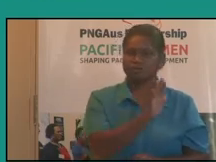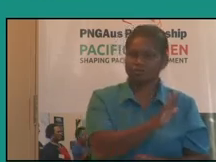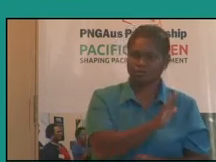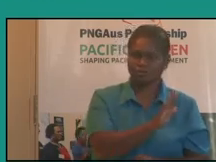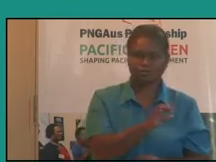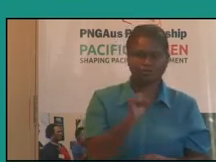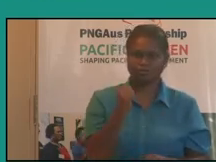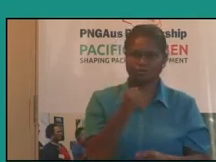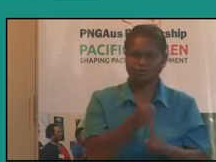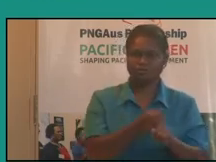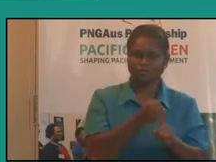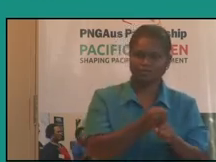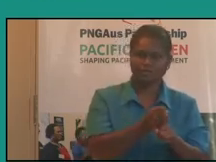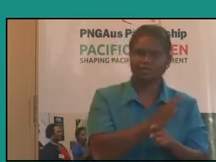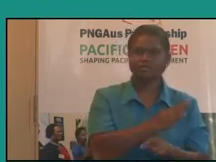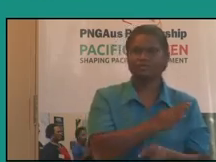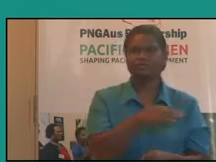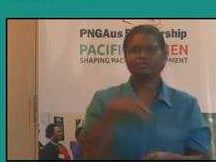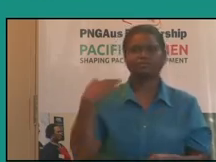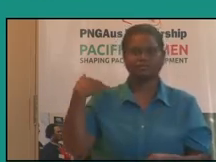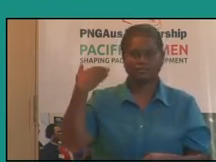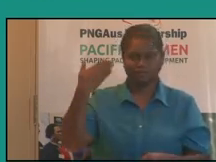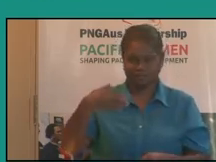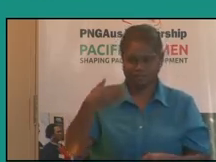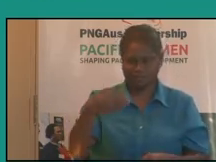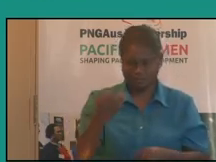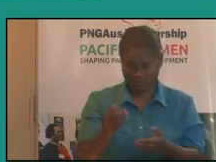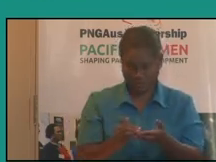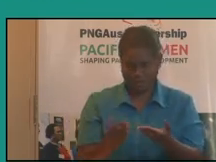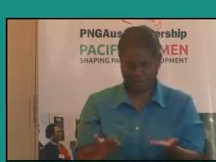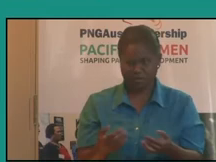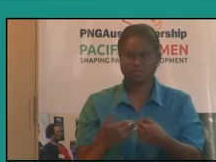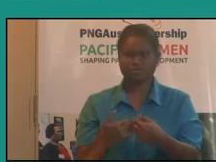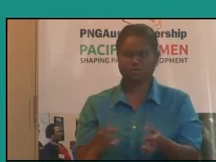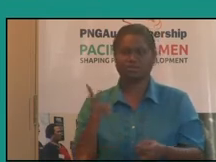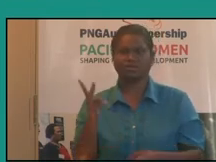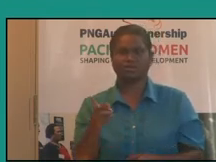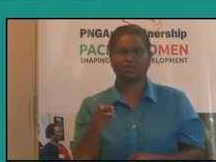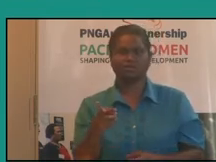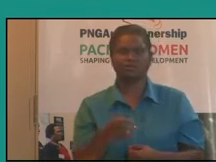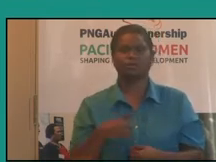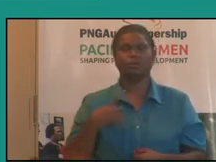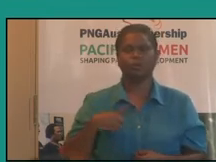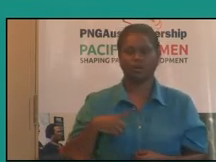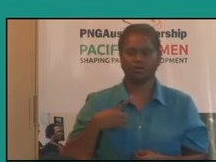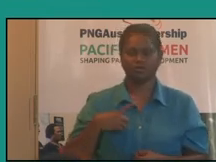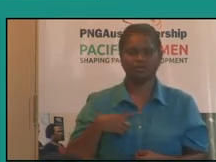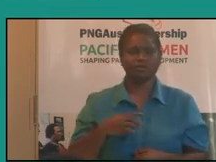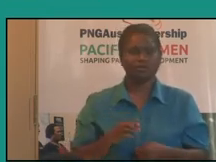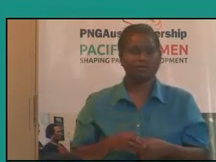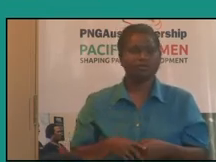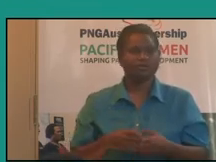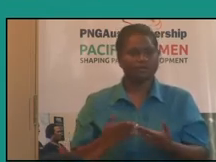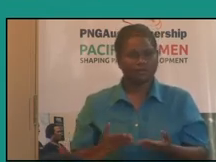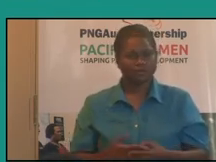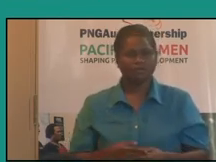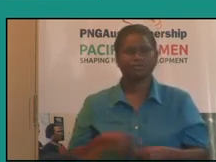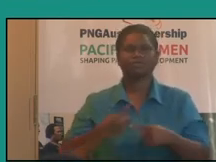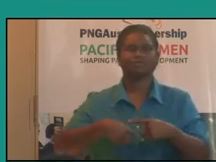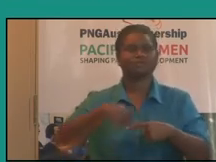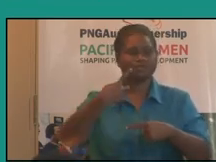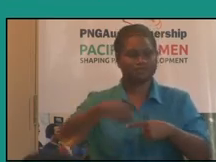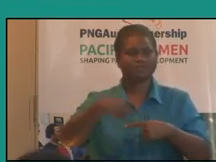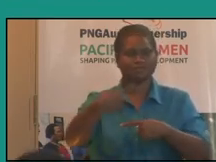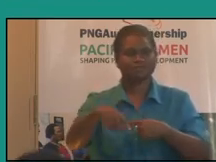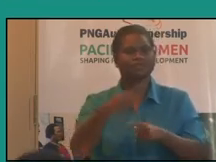issues? For us in Papua New Guinea, I think it is quite common that we have to constantly talk about these issues in order to